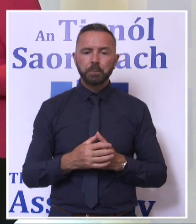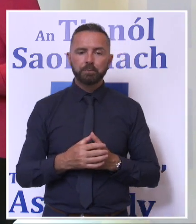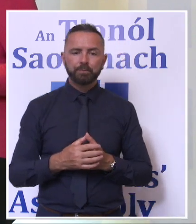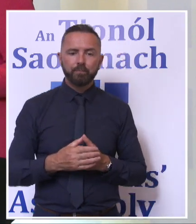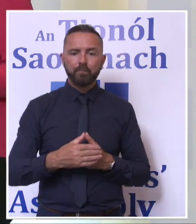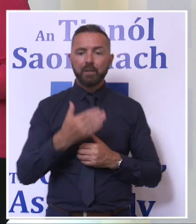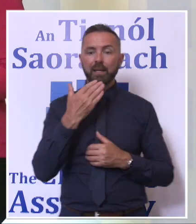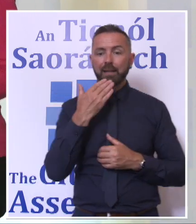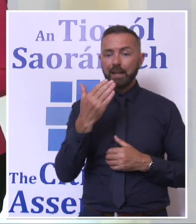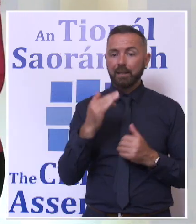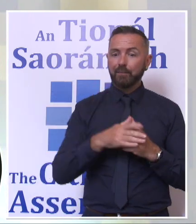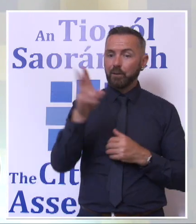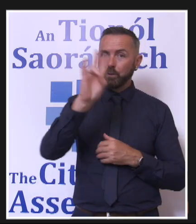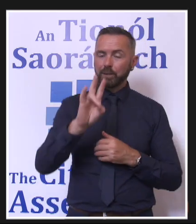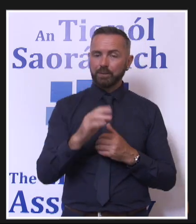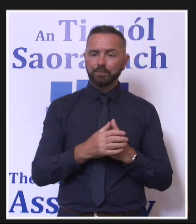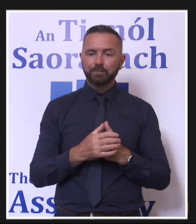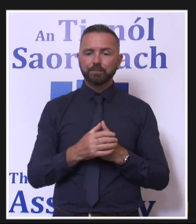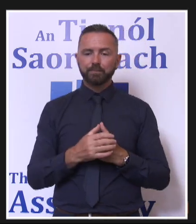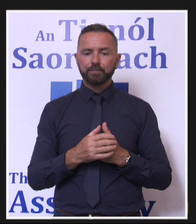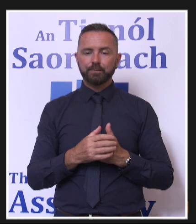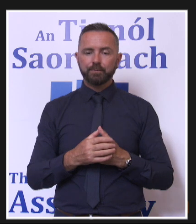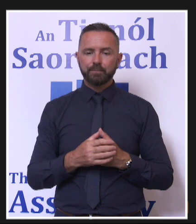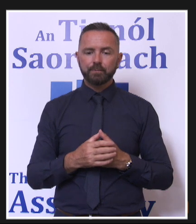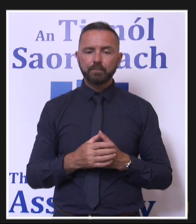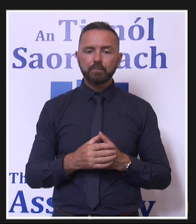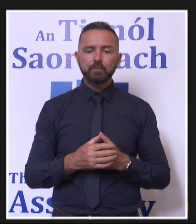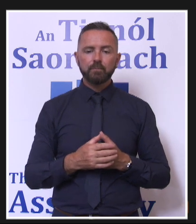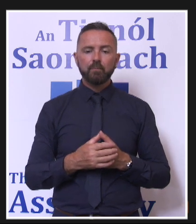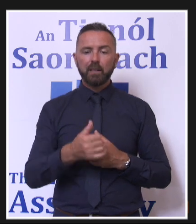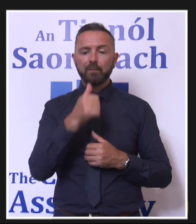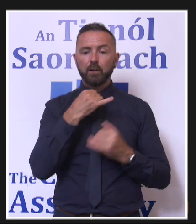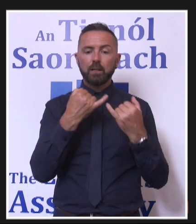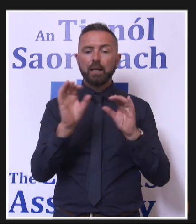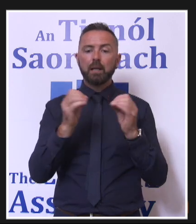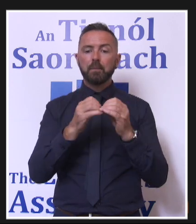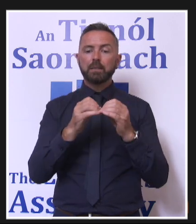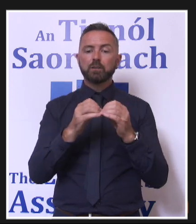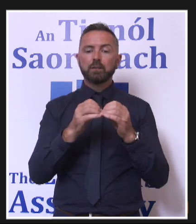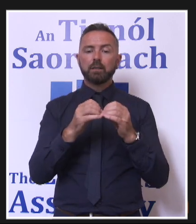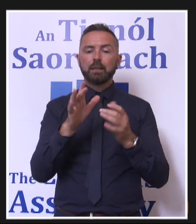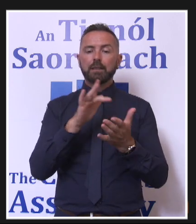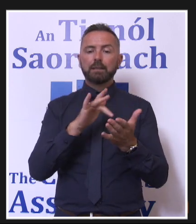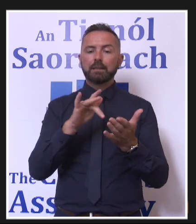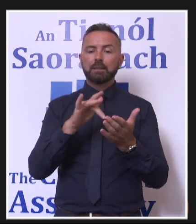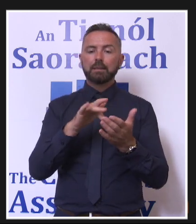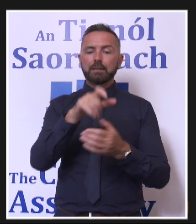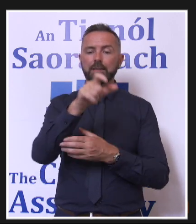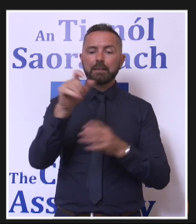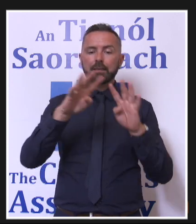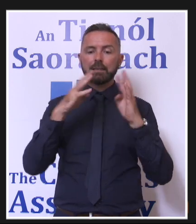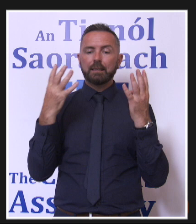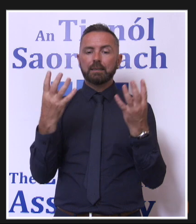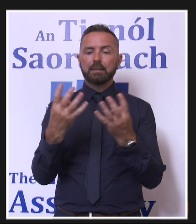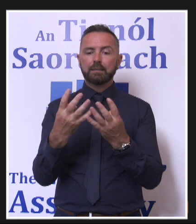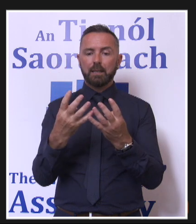Thank you very much for this question. So, first of all, as I said in my introduction, the Citizen Assembly is first a request from